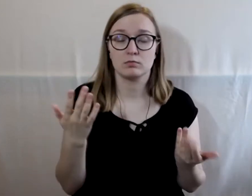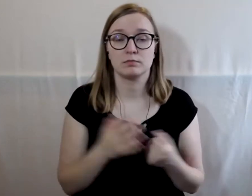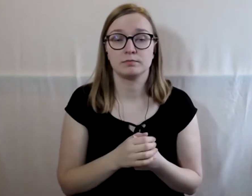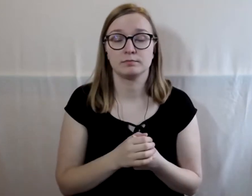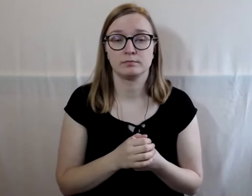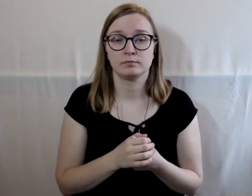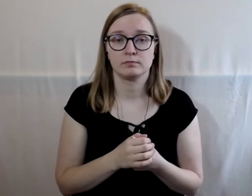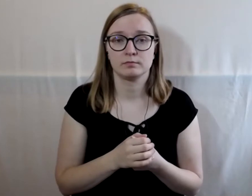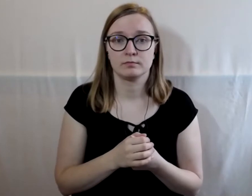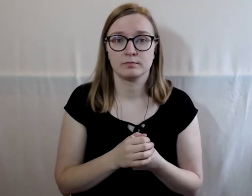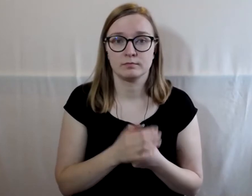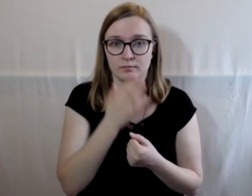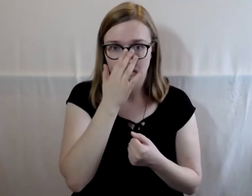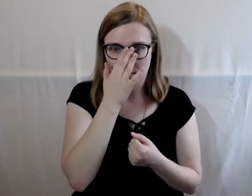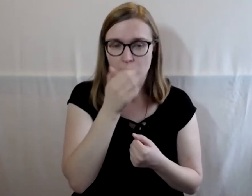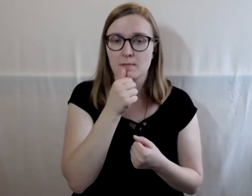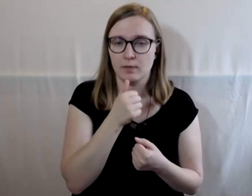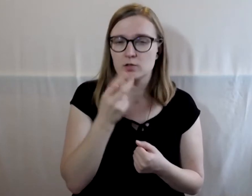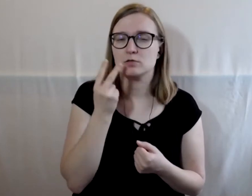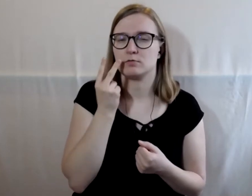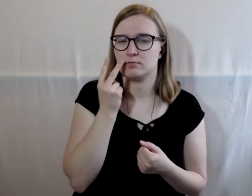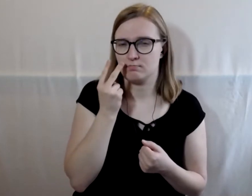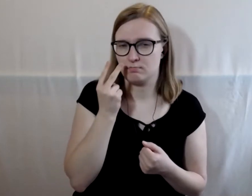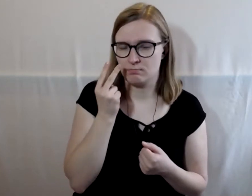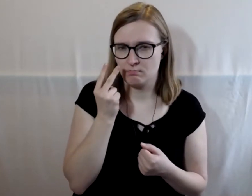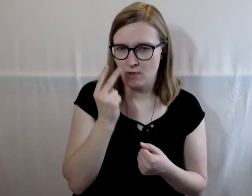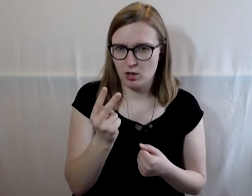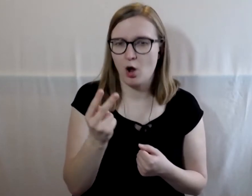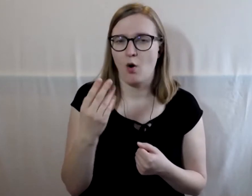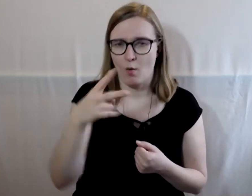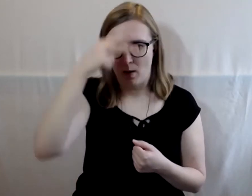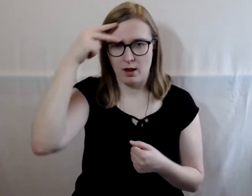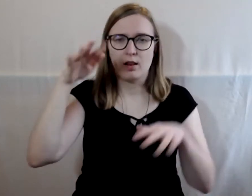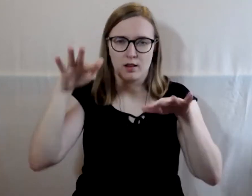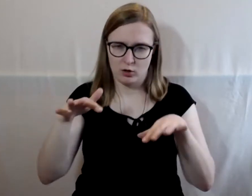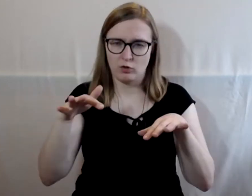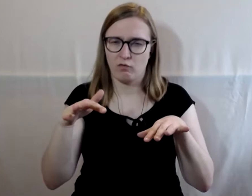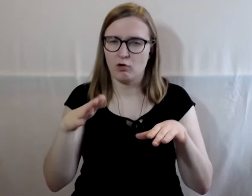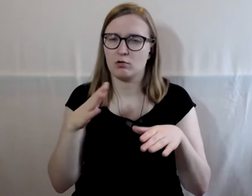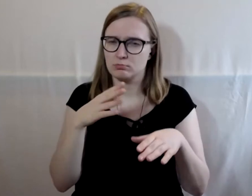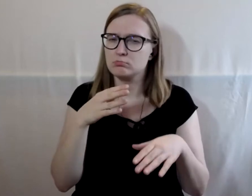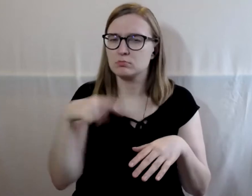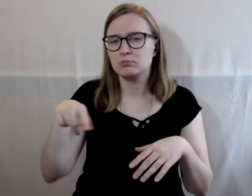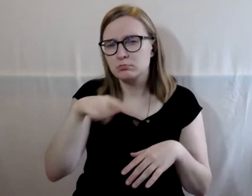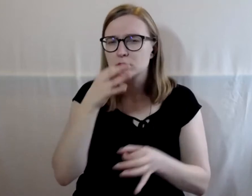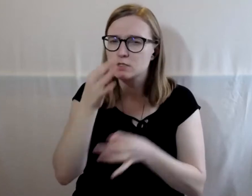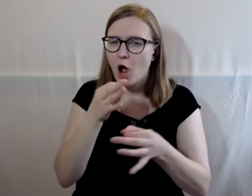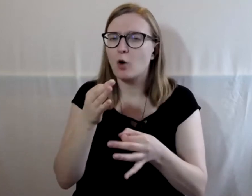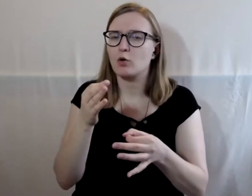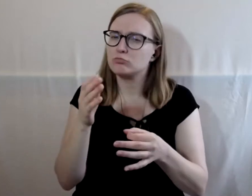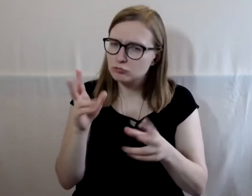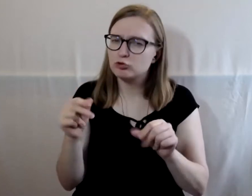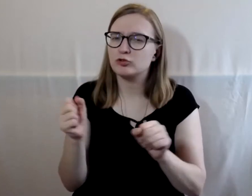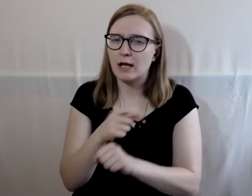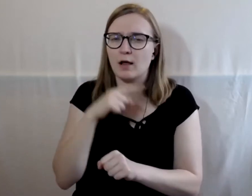I gather, of English in your country to be able to look at English curriculum, language curriculum. So you